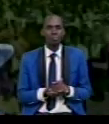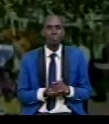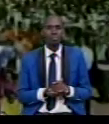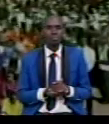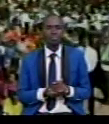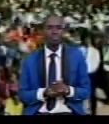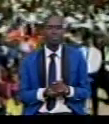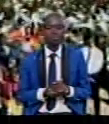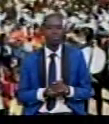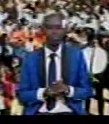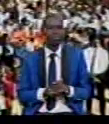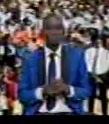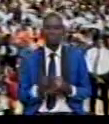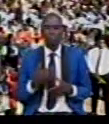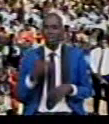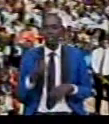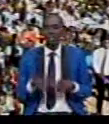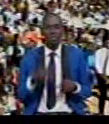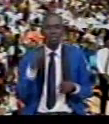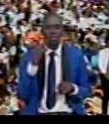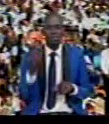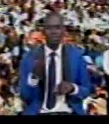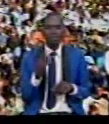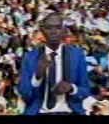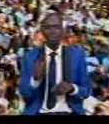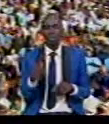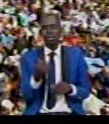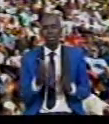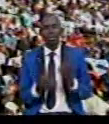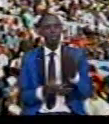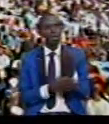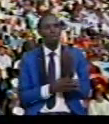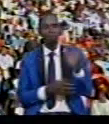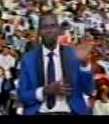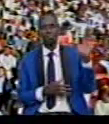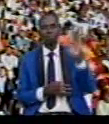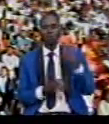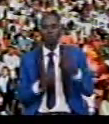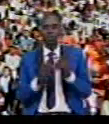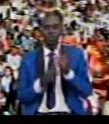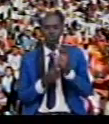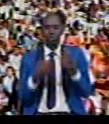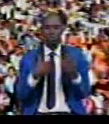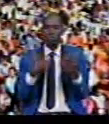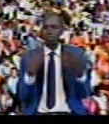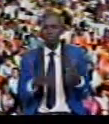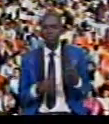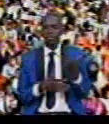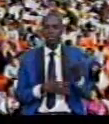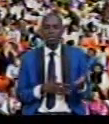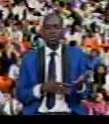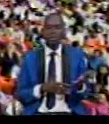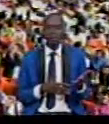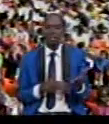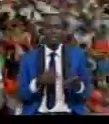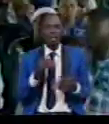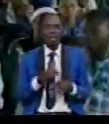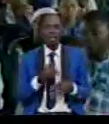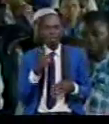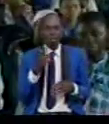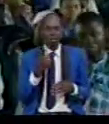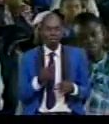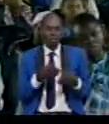finished? I'm not seeing hands. Left hand side, have you finished? Okay, here. At the extreme there, have you finished?